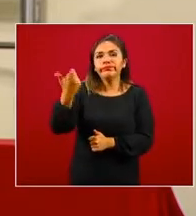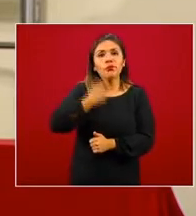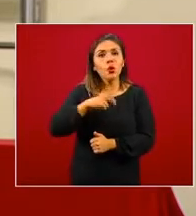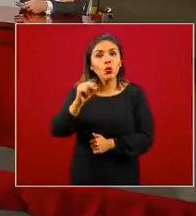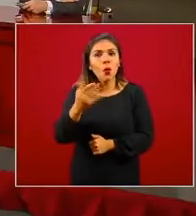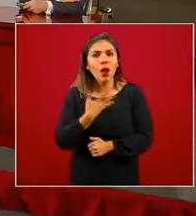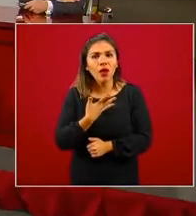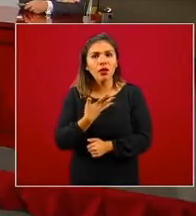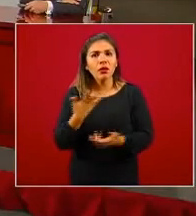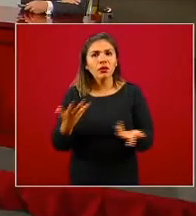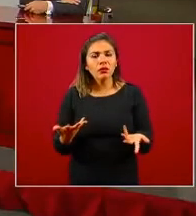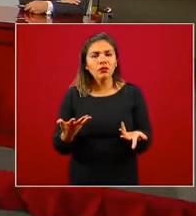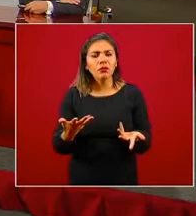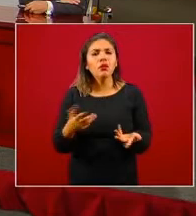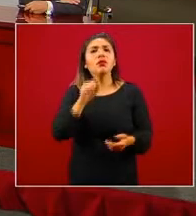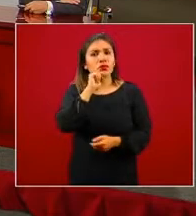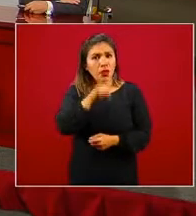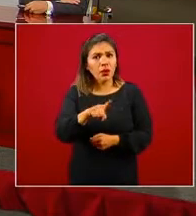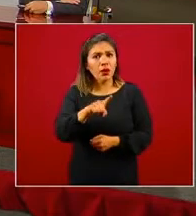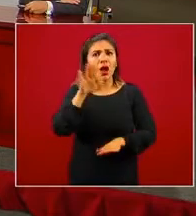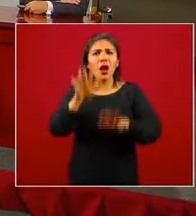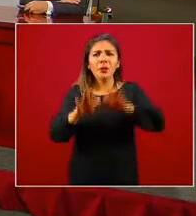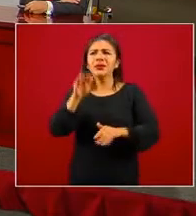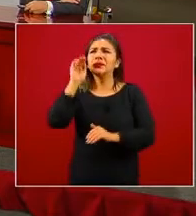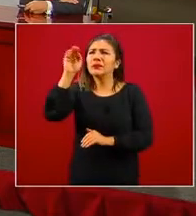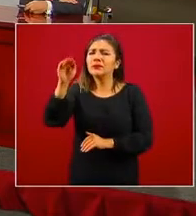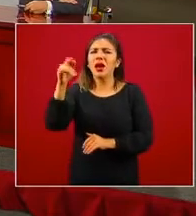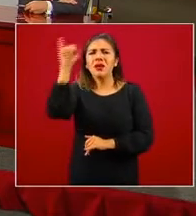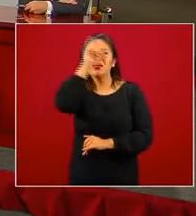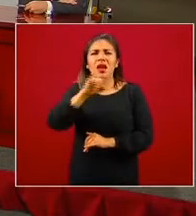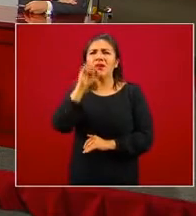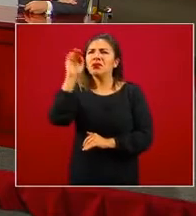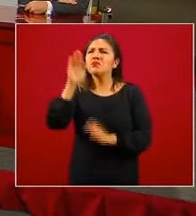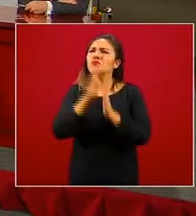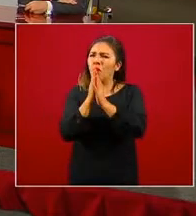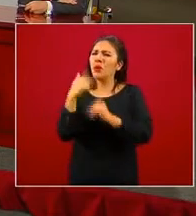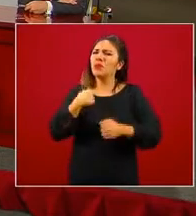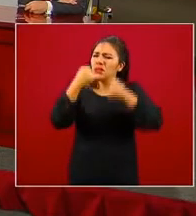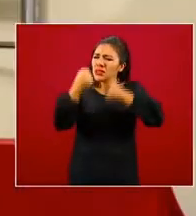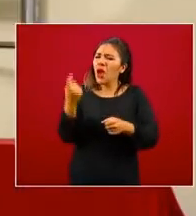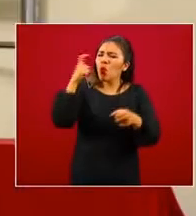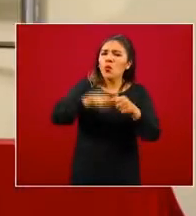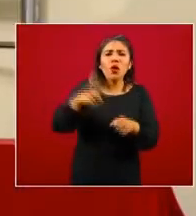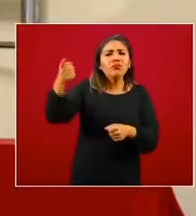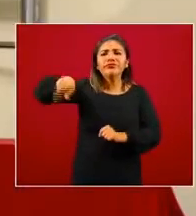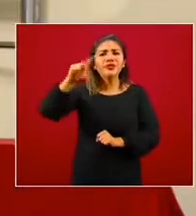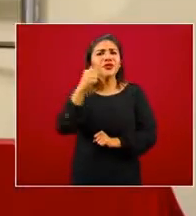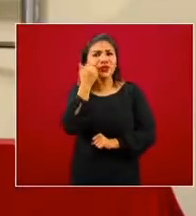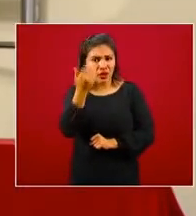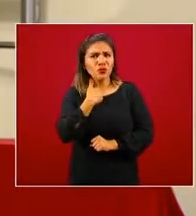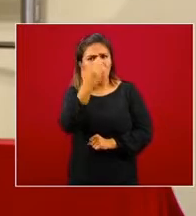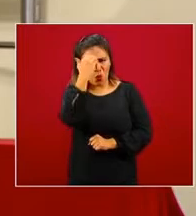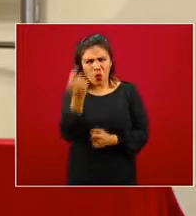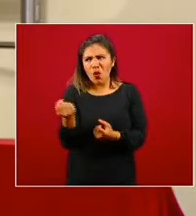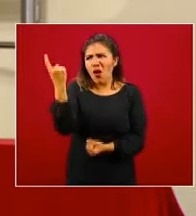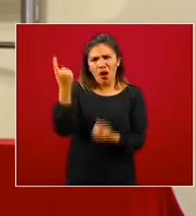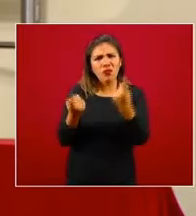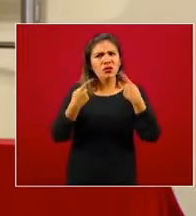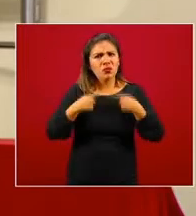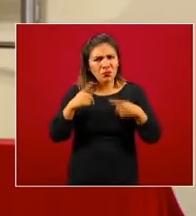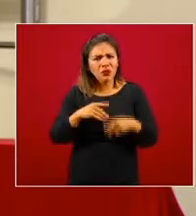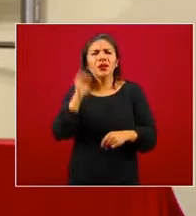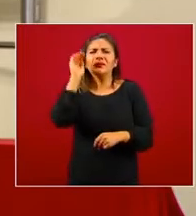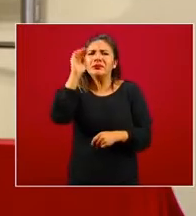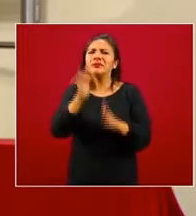of the domestic workers who have lost their jobs, will they be receiving a salary from some other place? And